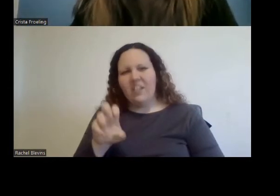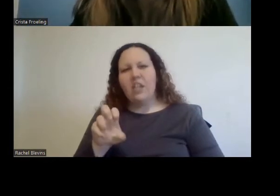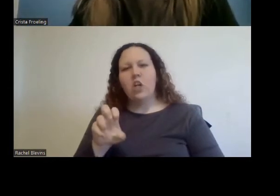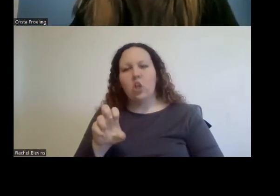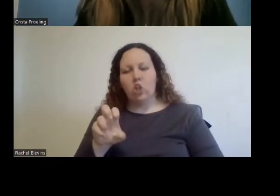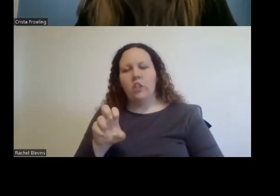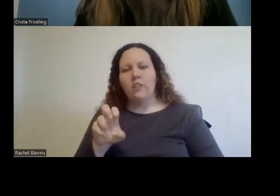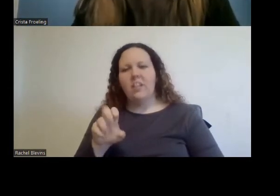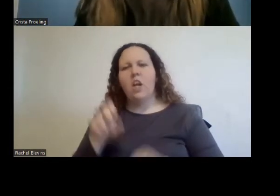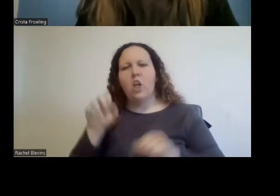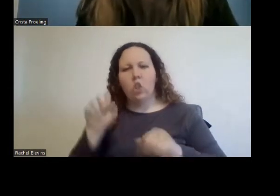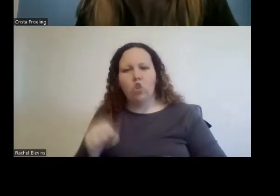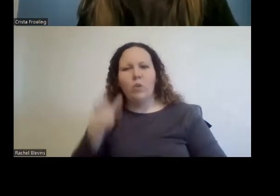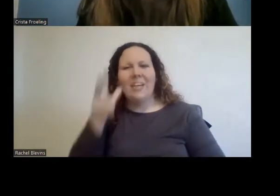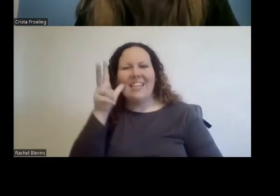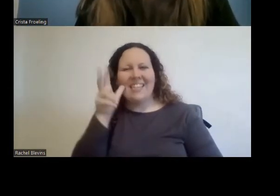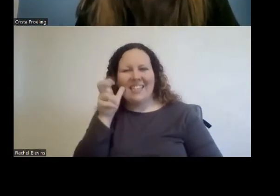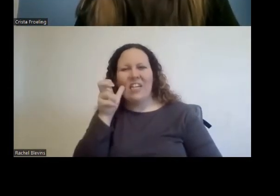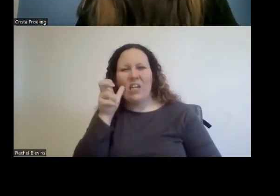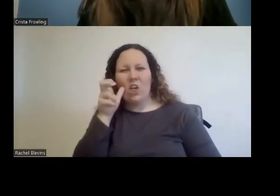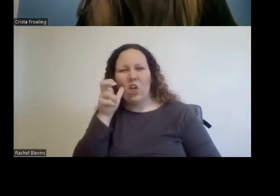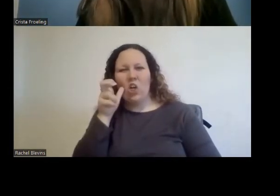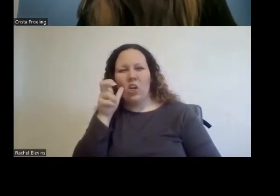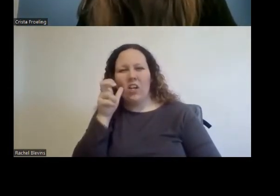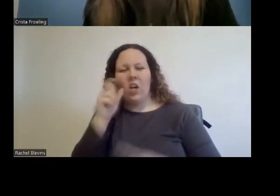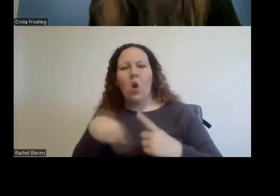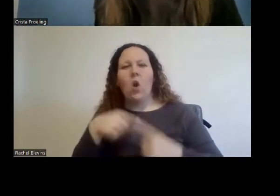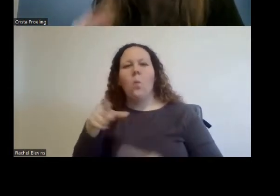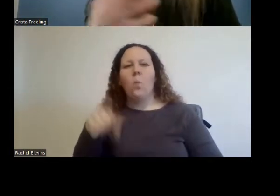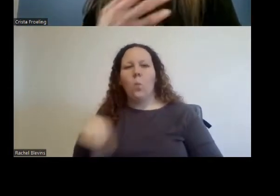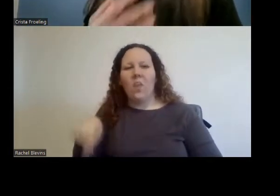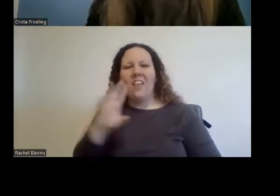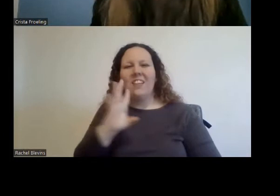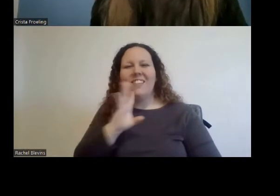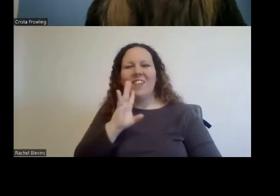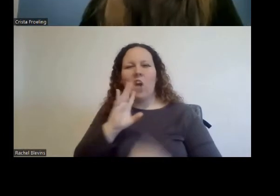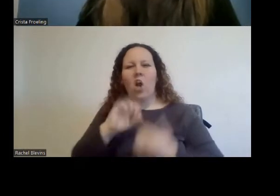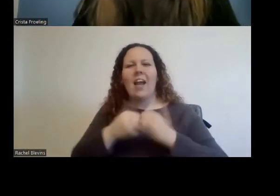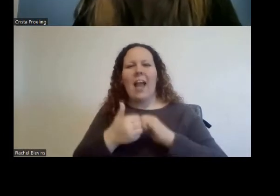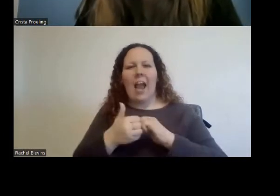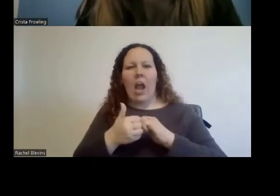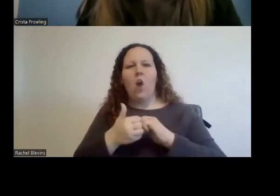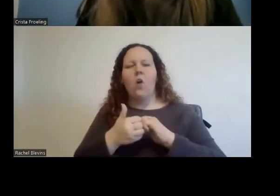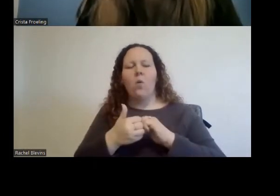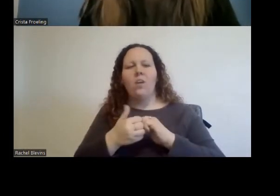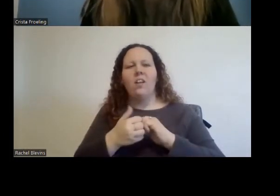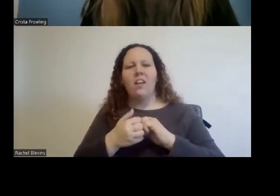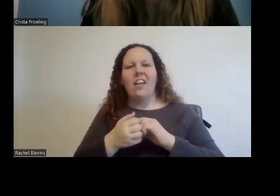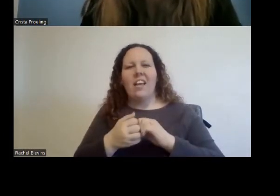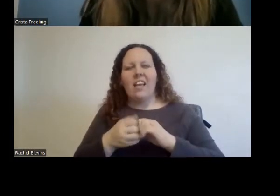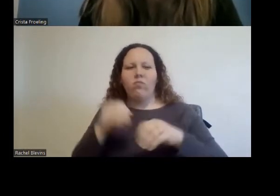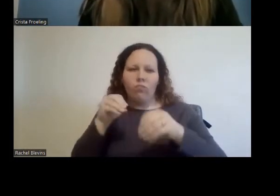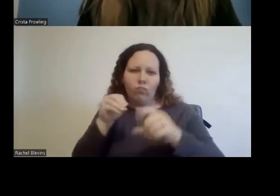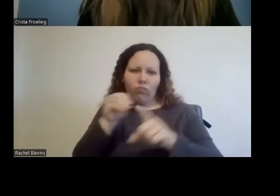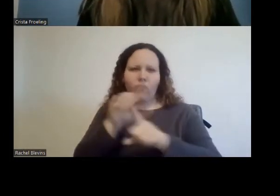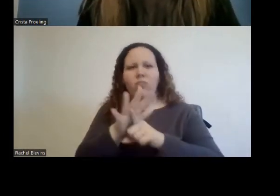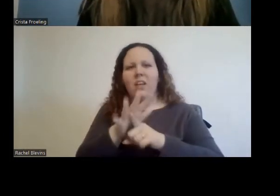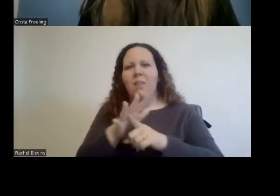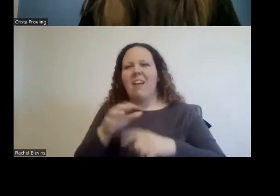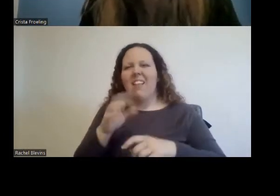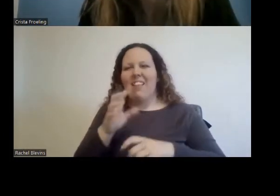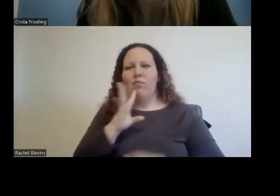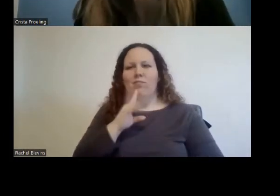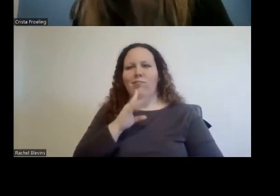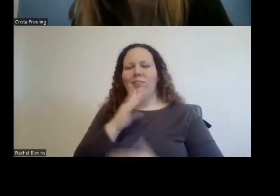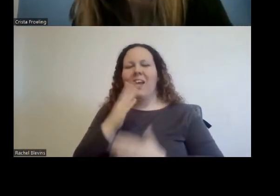you could hear how when they speak, how it changes the way they speak. They probably have some delays. They probably